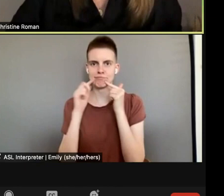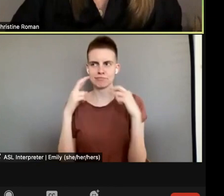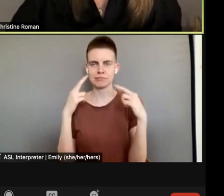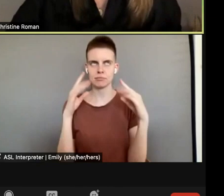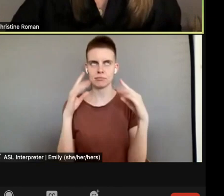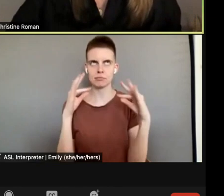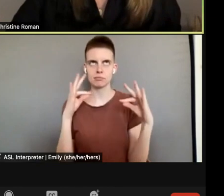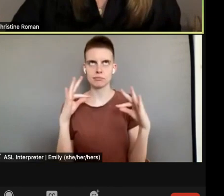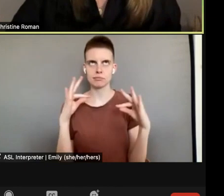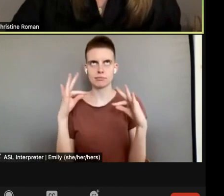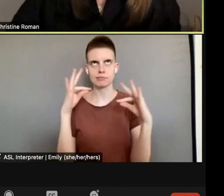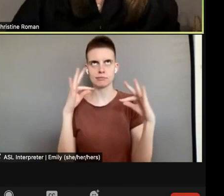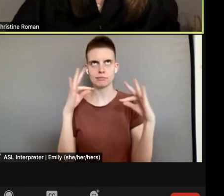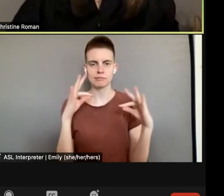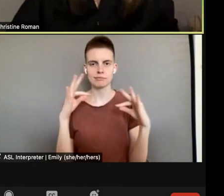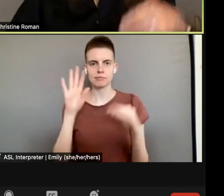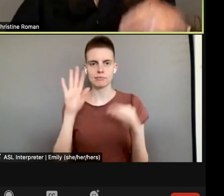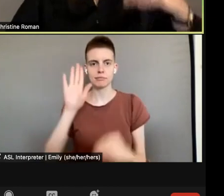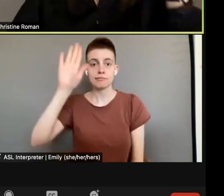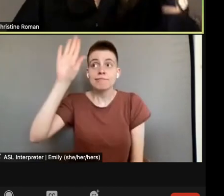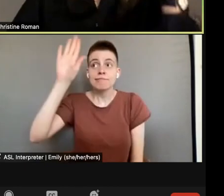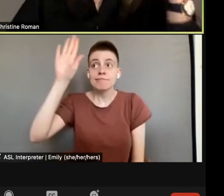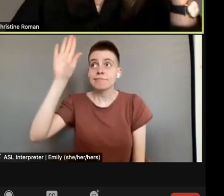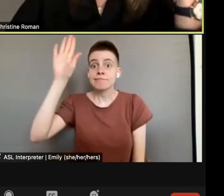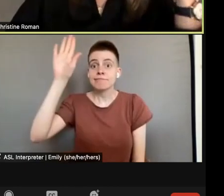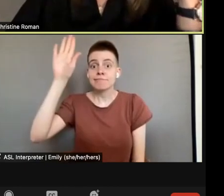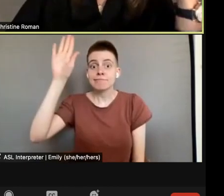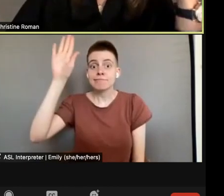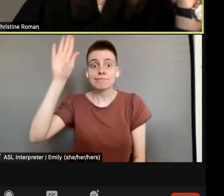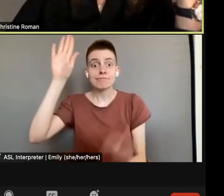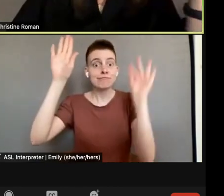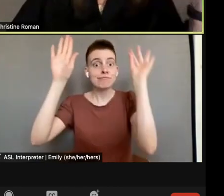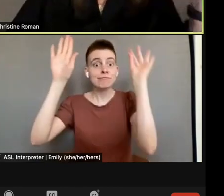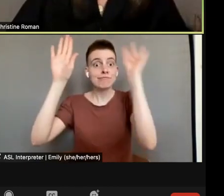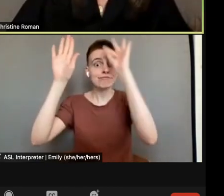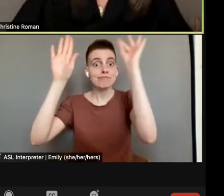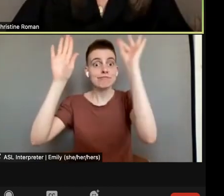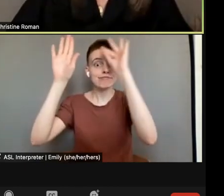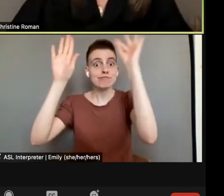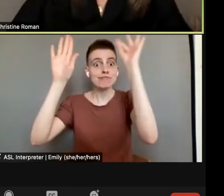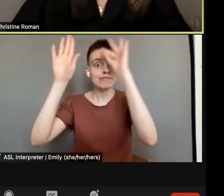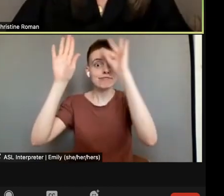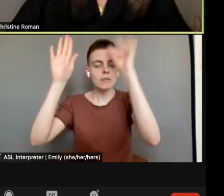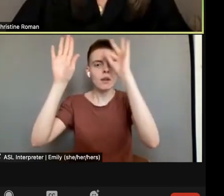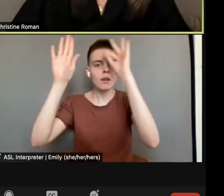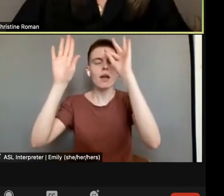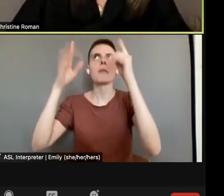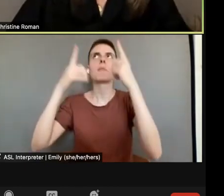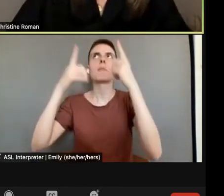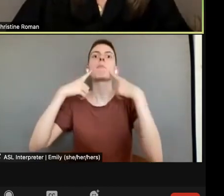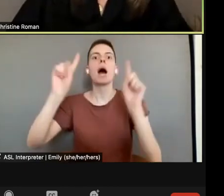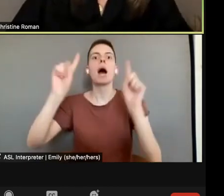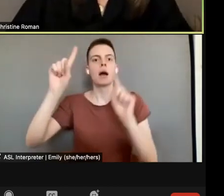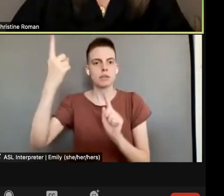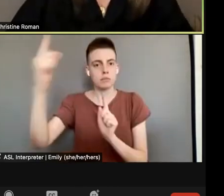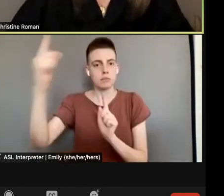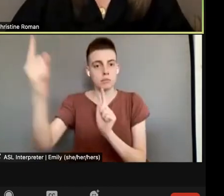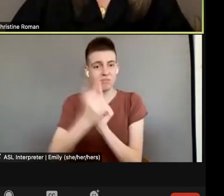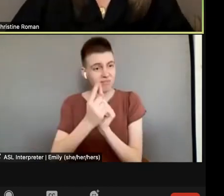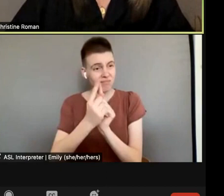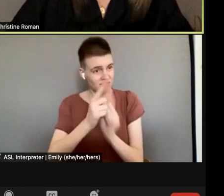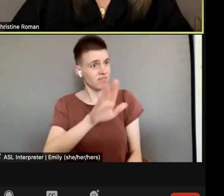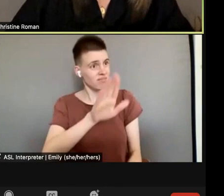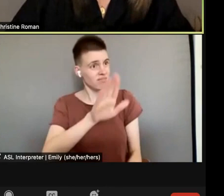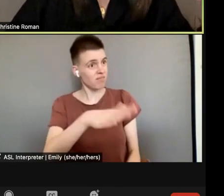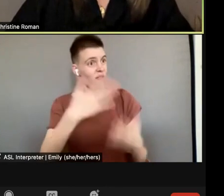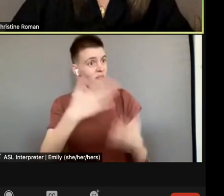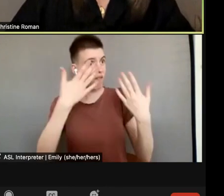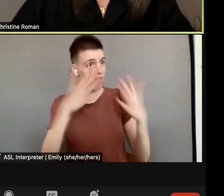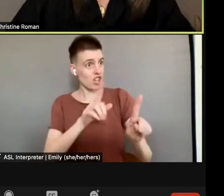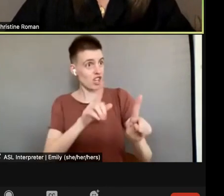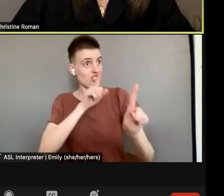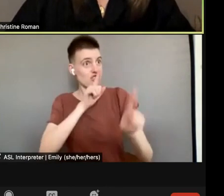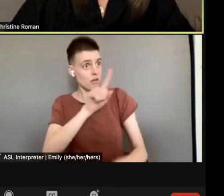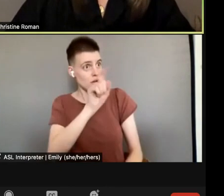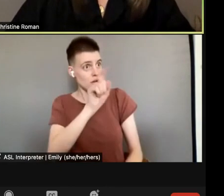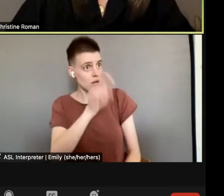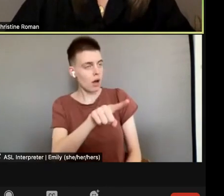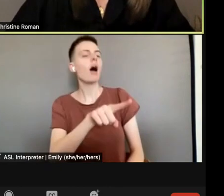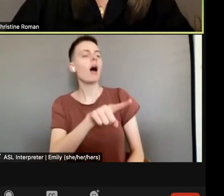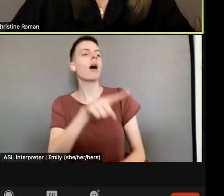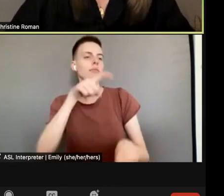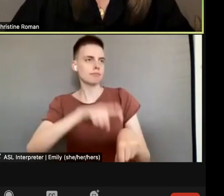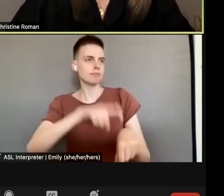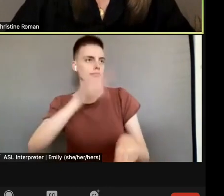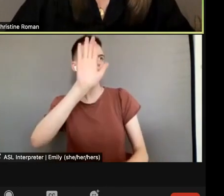see that either. So he doesn't know until finally somebody told him, actually, once the teacher calls on someone, you put your hand